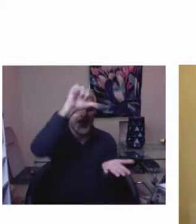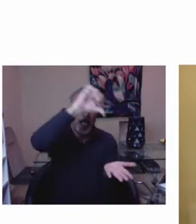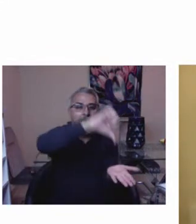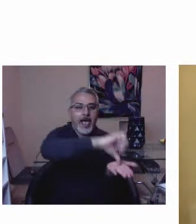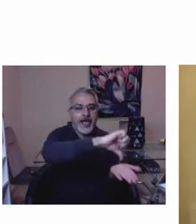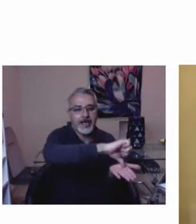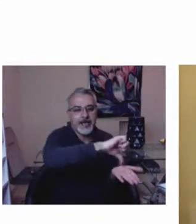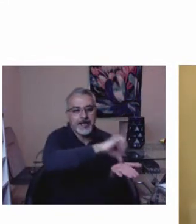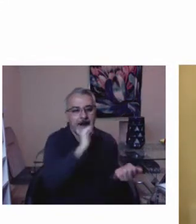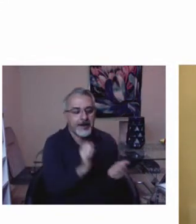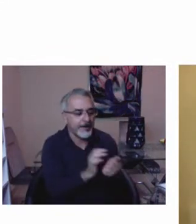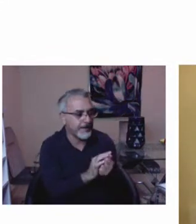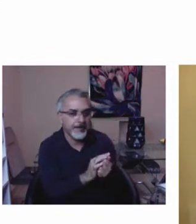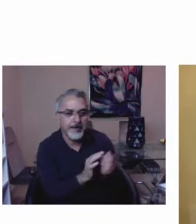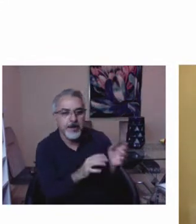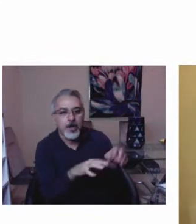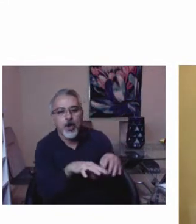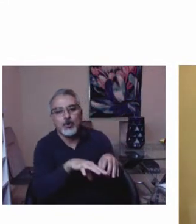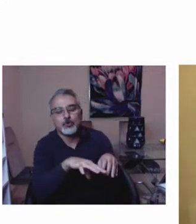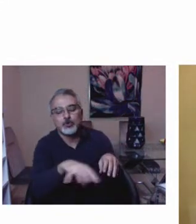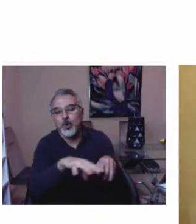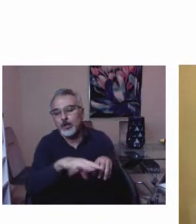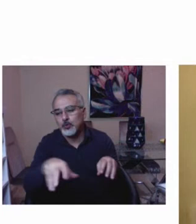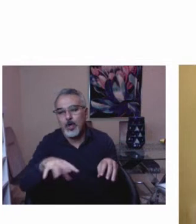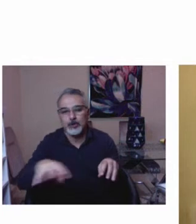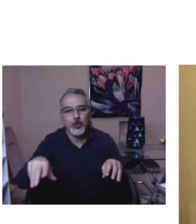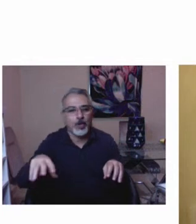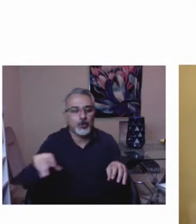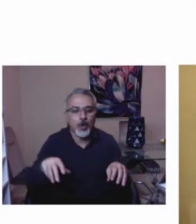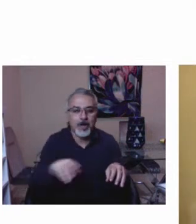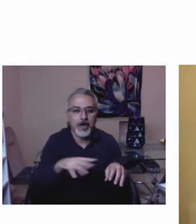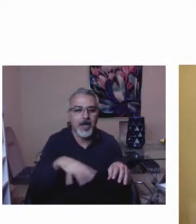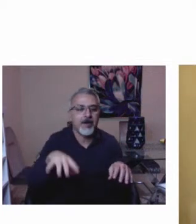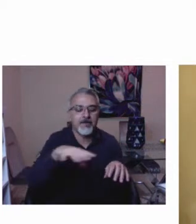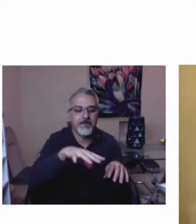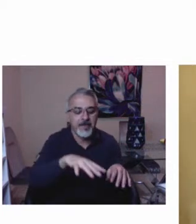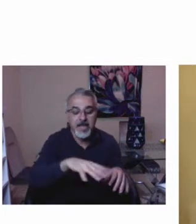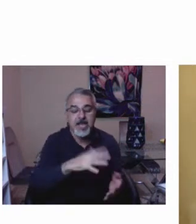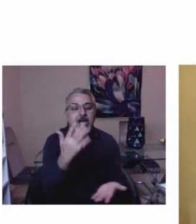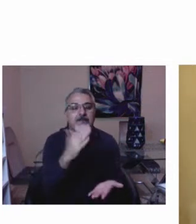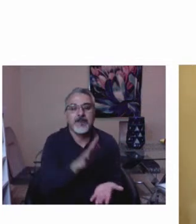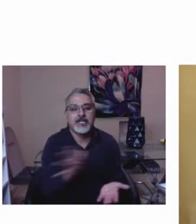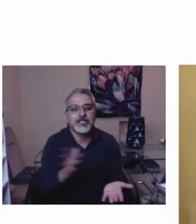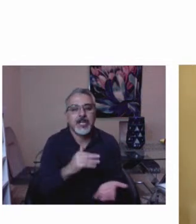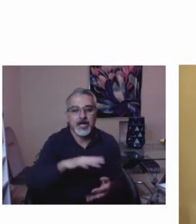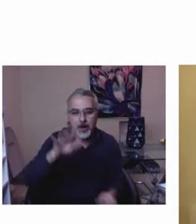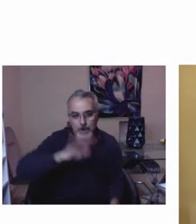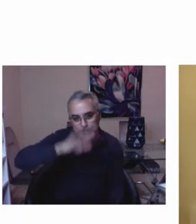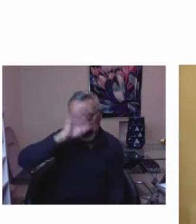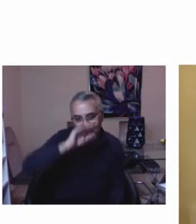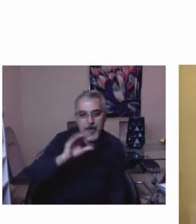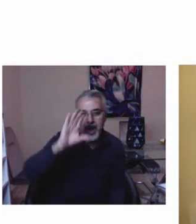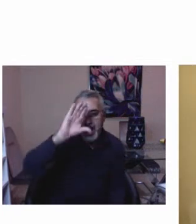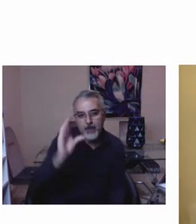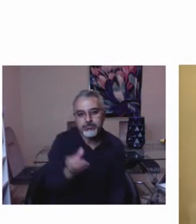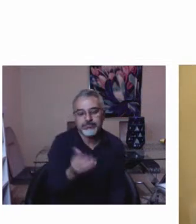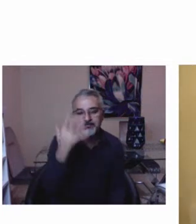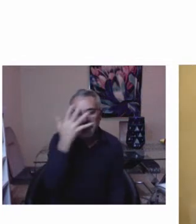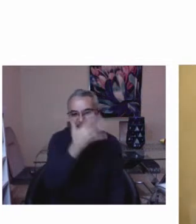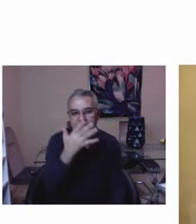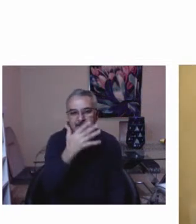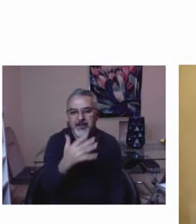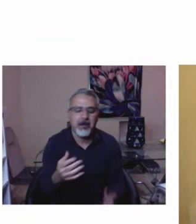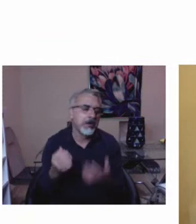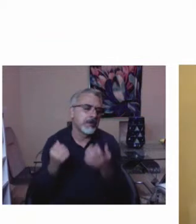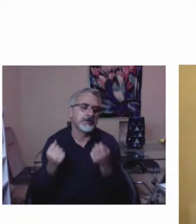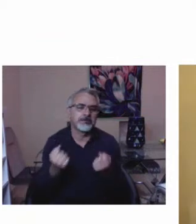in conflict-affected situations. How do young people receive money when it's physically and logistically a barrier? These only come through the lived